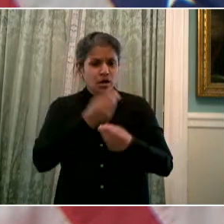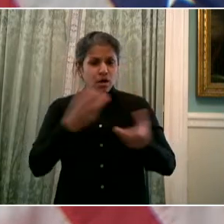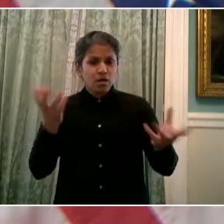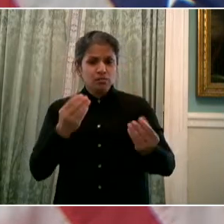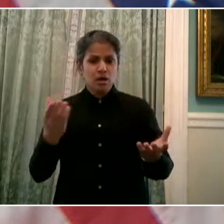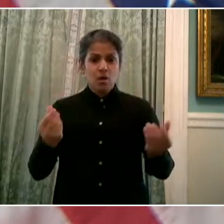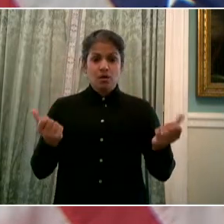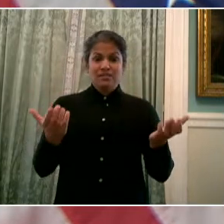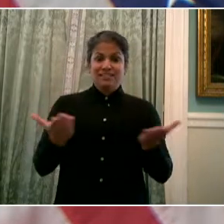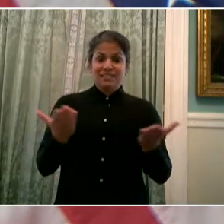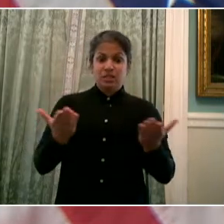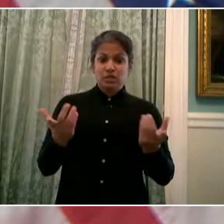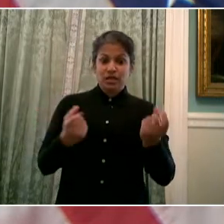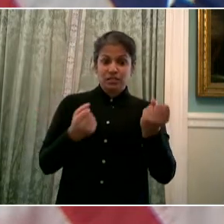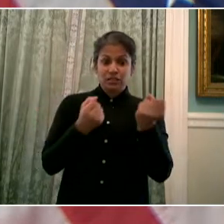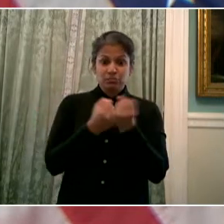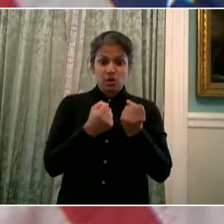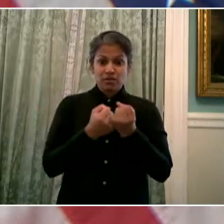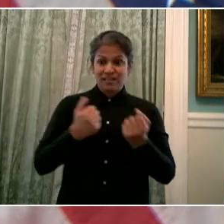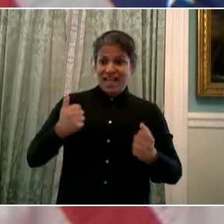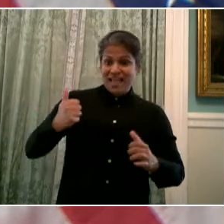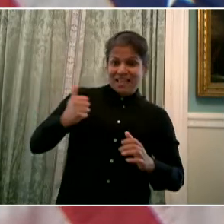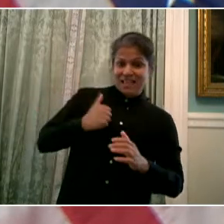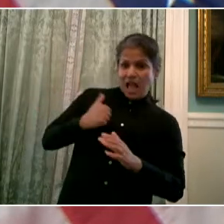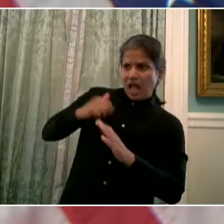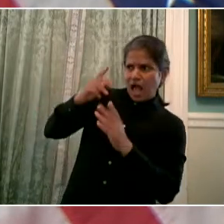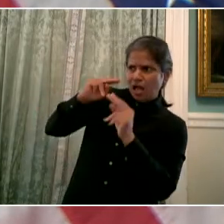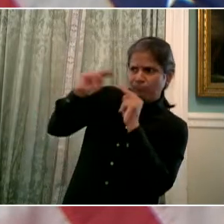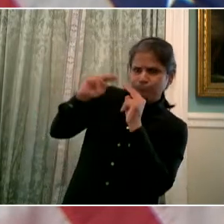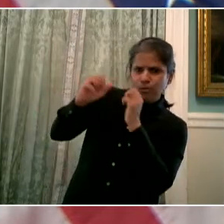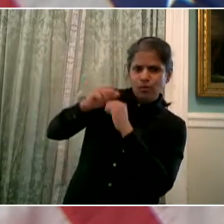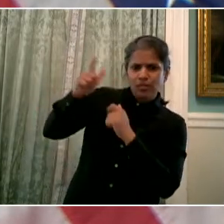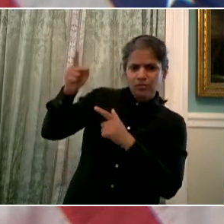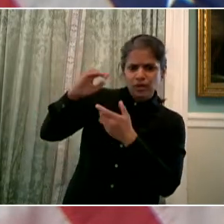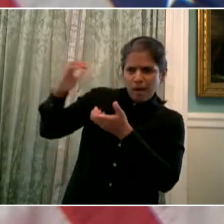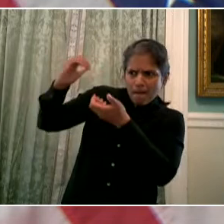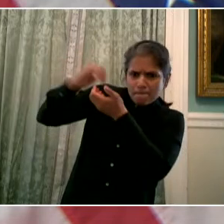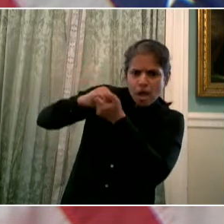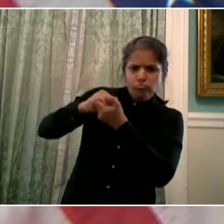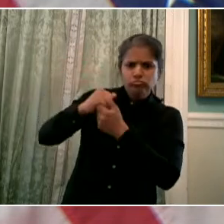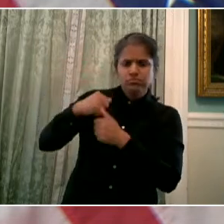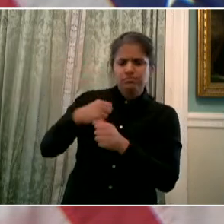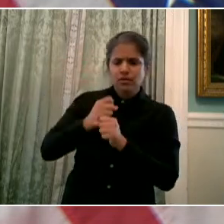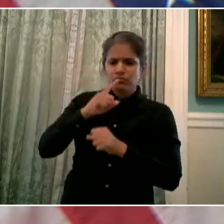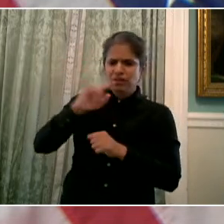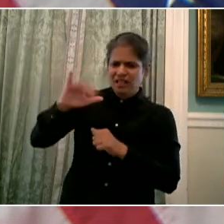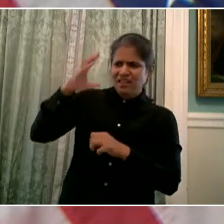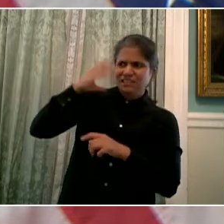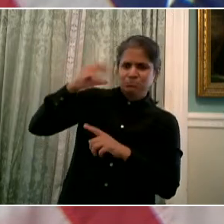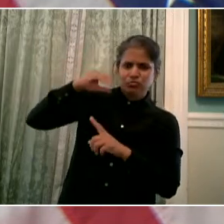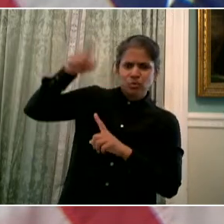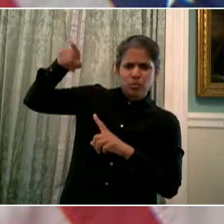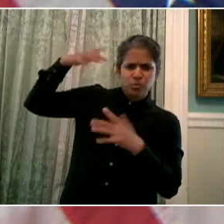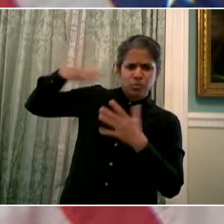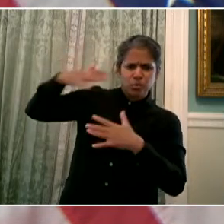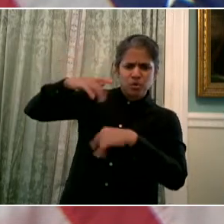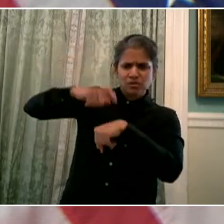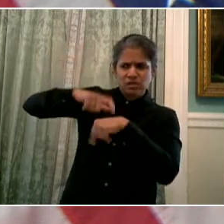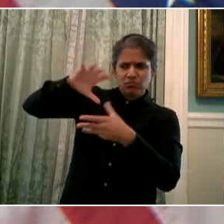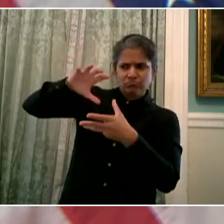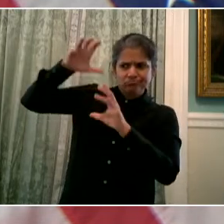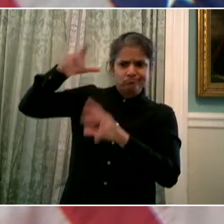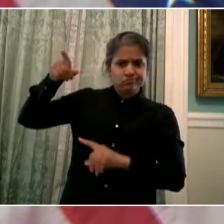north. We know how tough this is for them, and we wish them all the best in their endeavors to fight these fires,